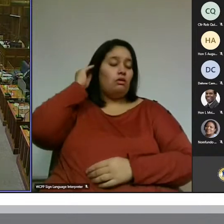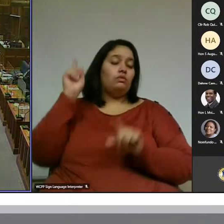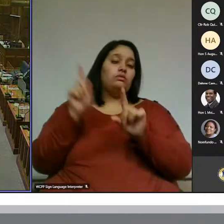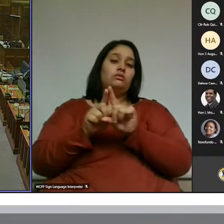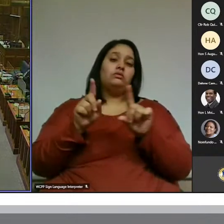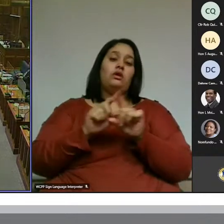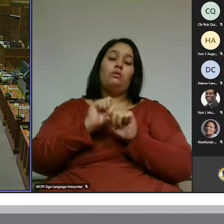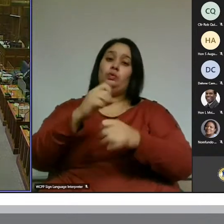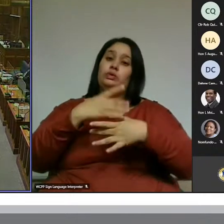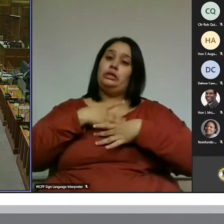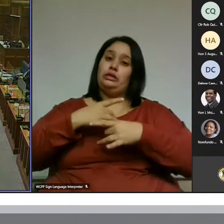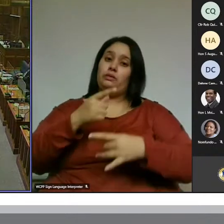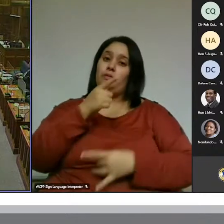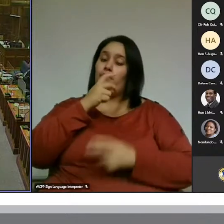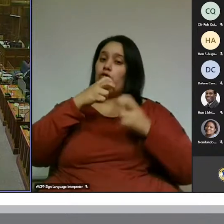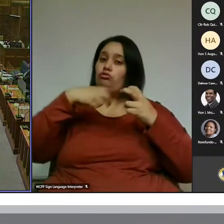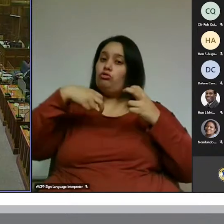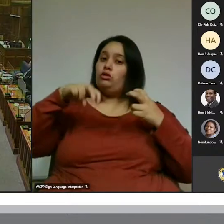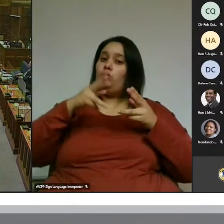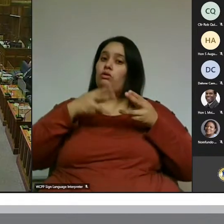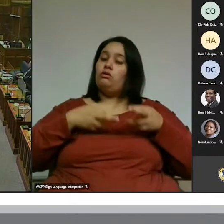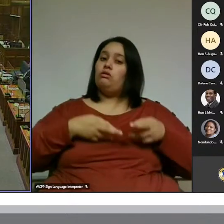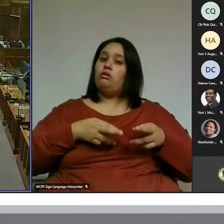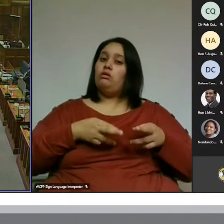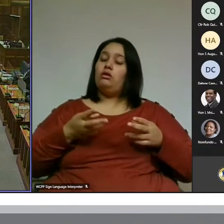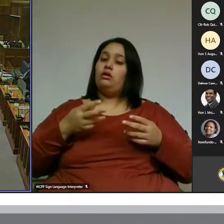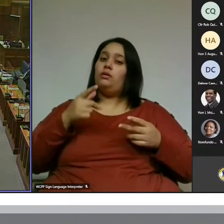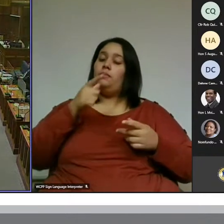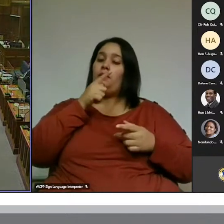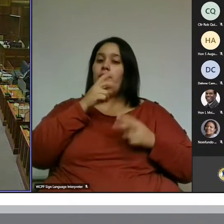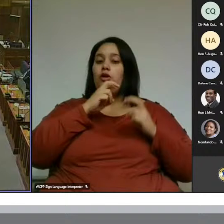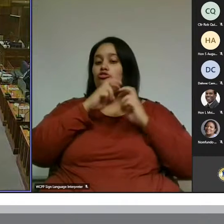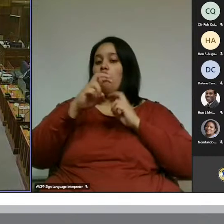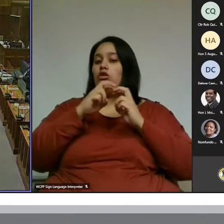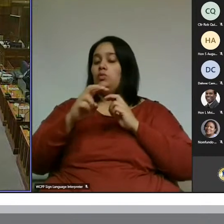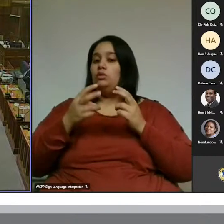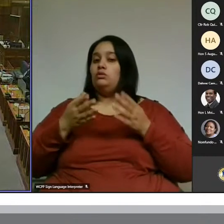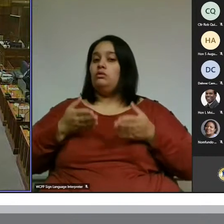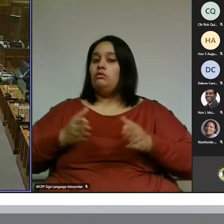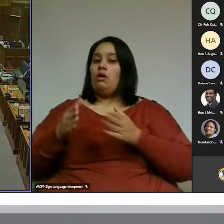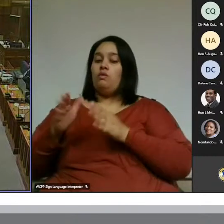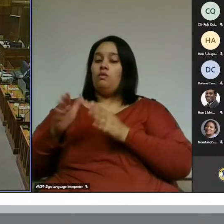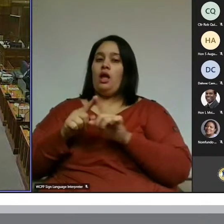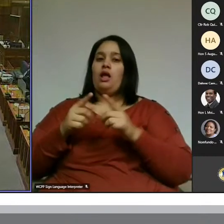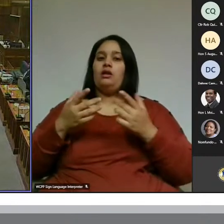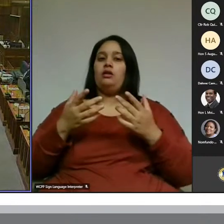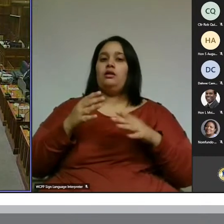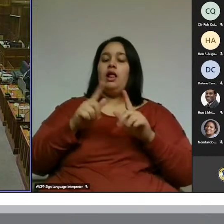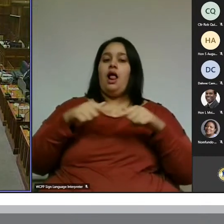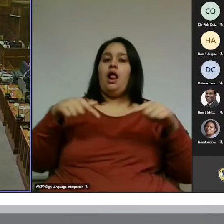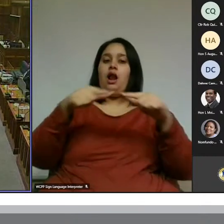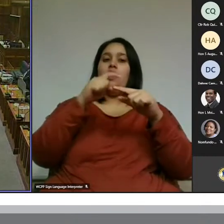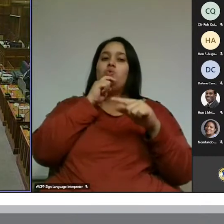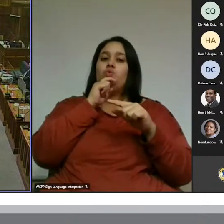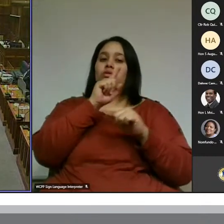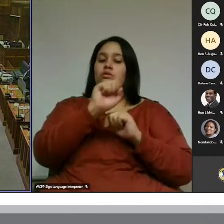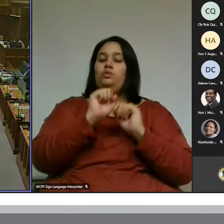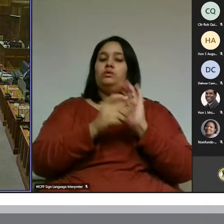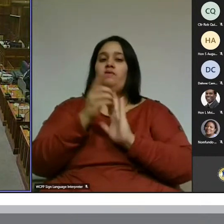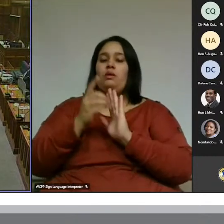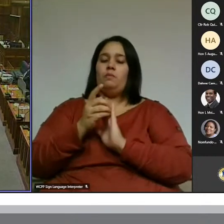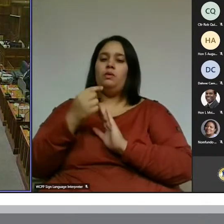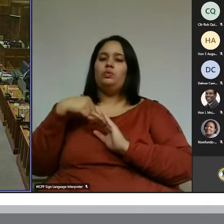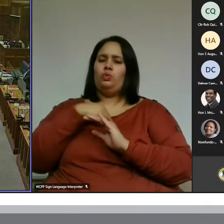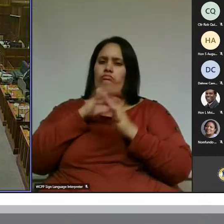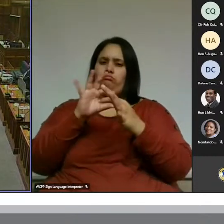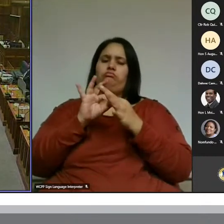your interest in public transport roads. So, and the, of course, the impacts of land use developments. We've been engaging with the